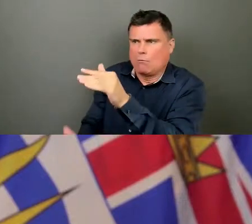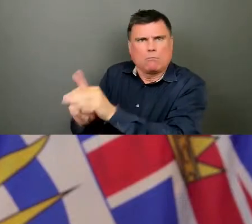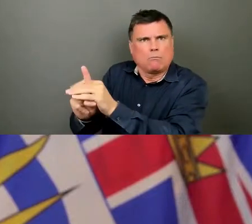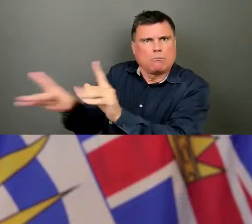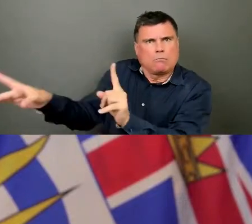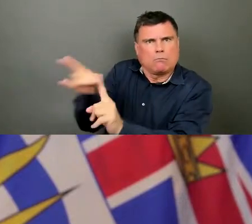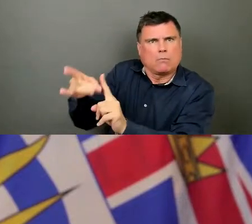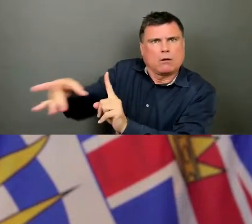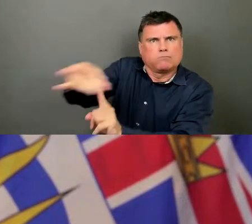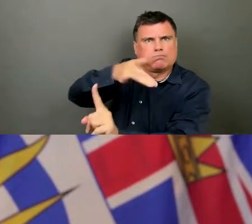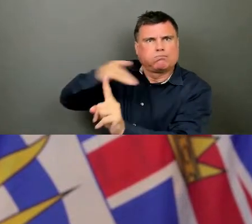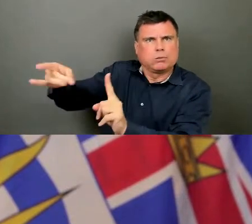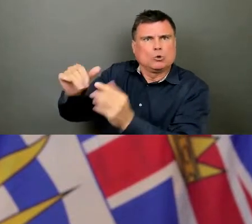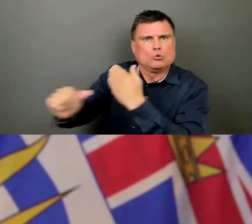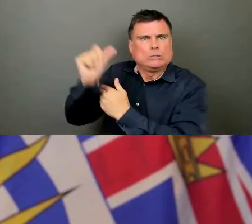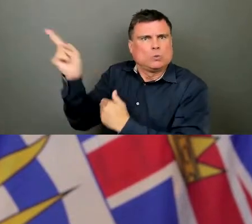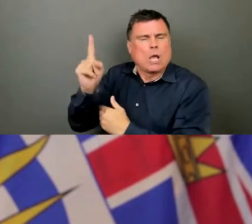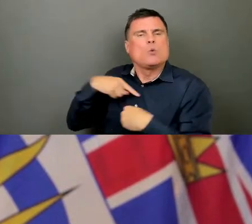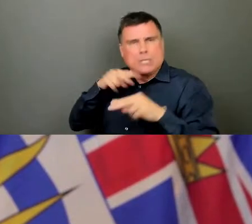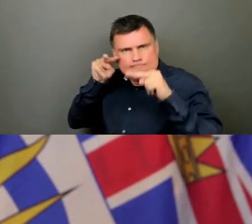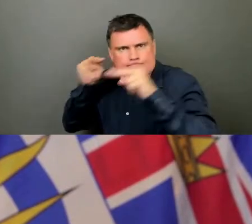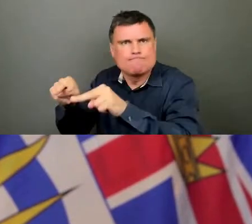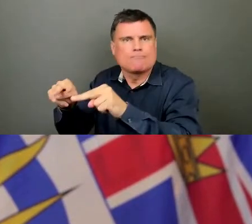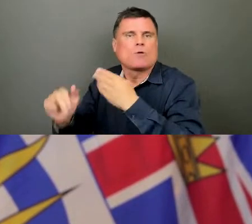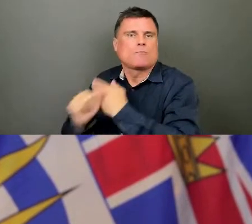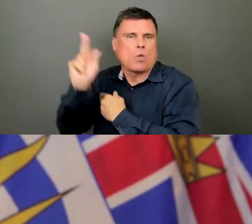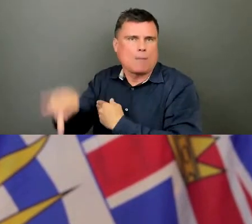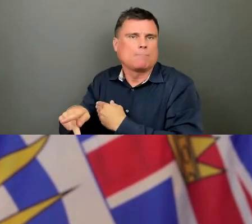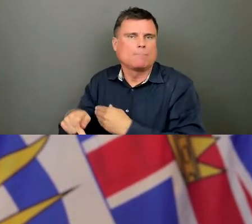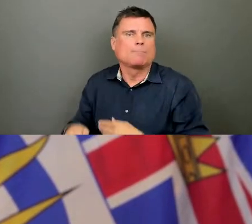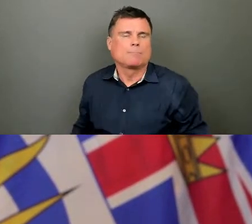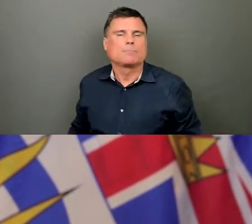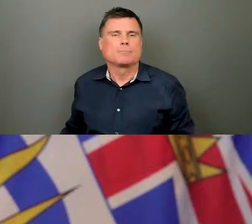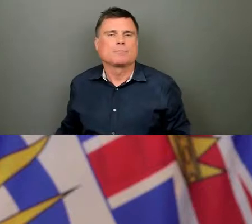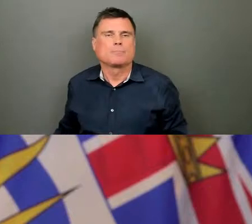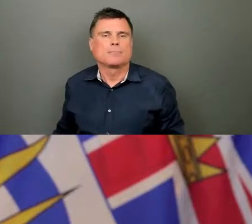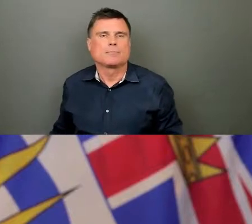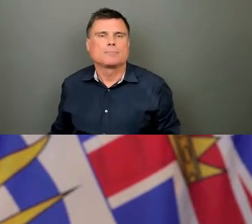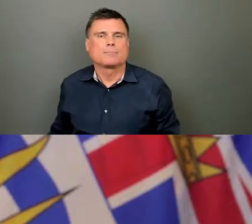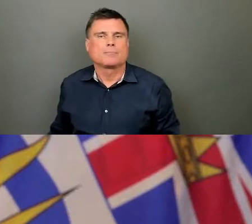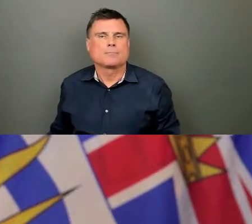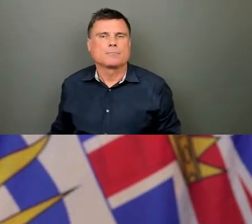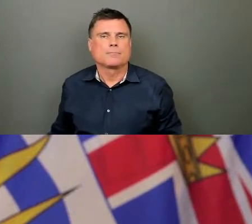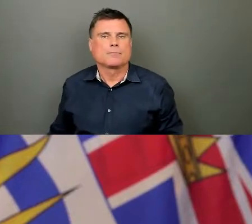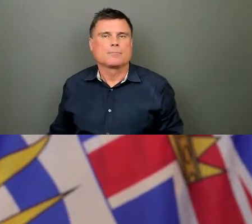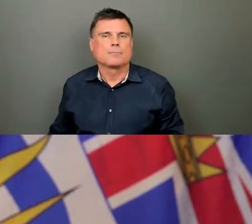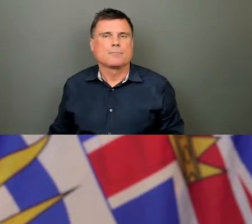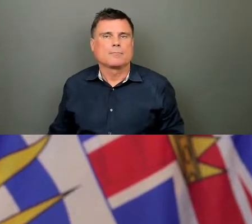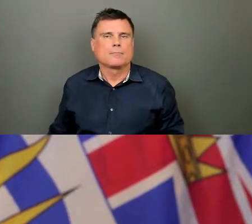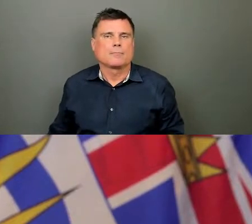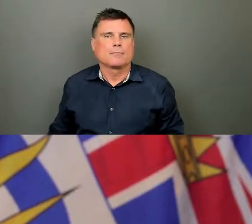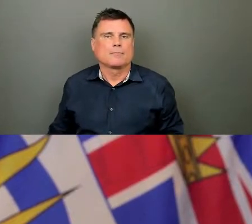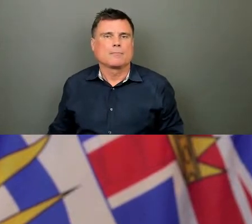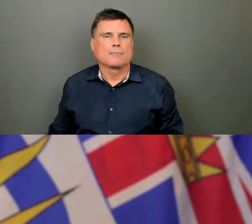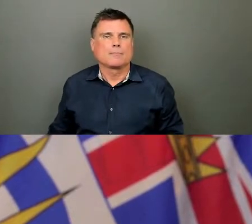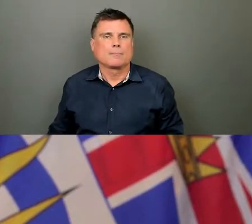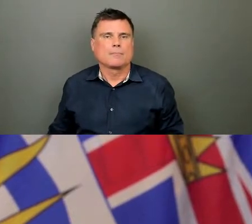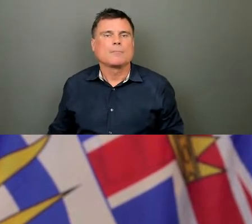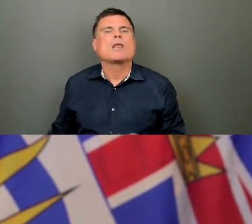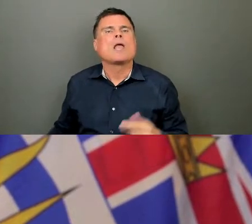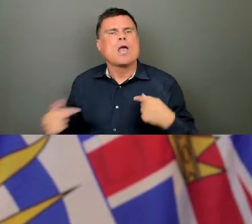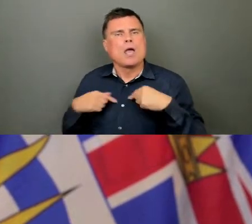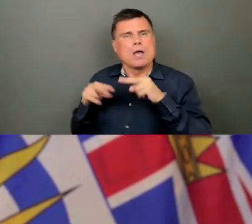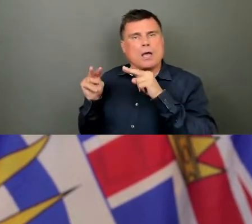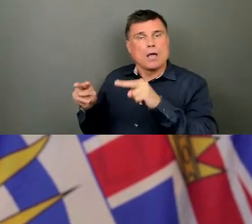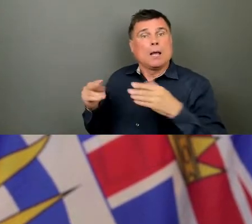settings. Bender, do you have a follow-up? I do. I have a question for a colleague. The Ministry of Education, as you know, is working on